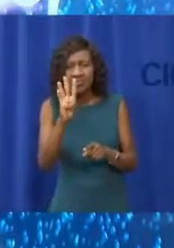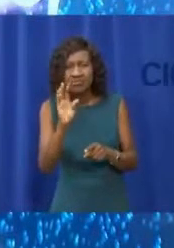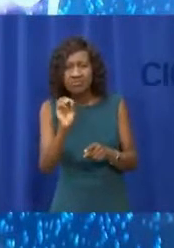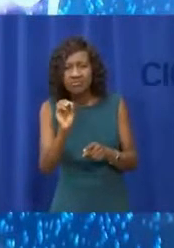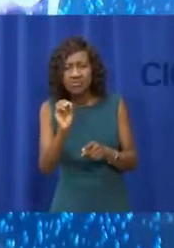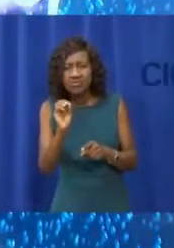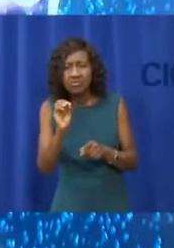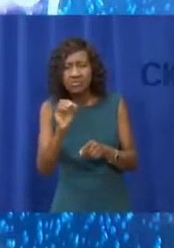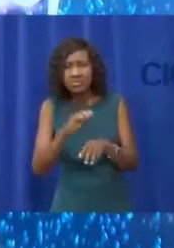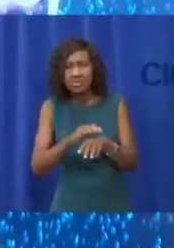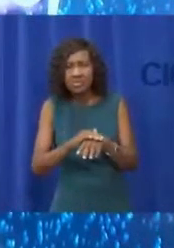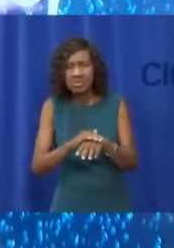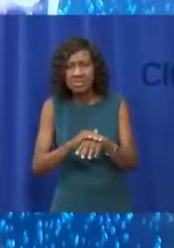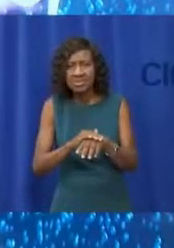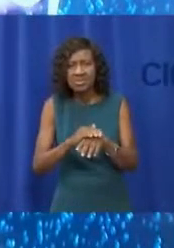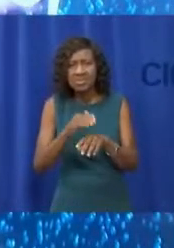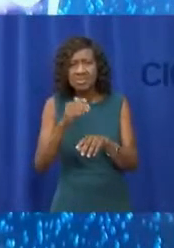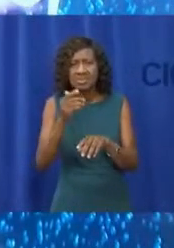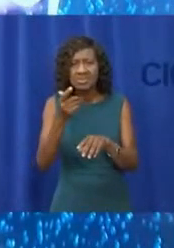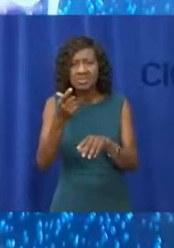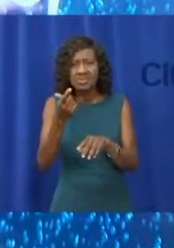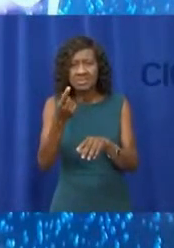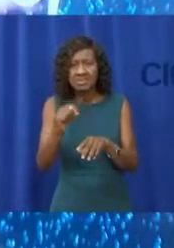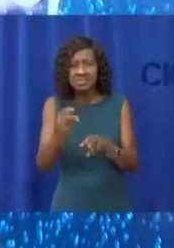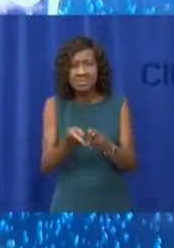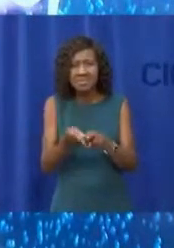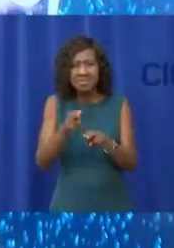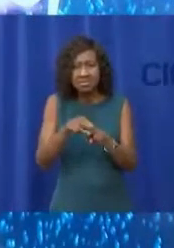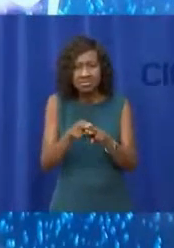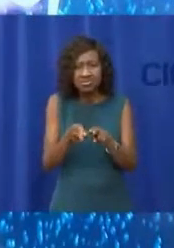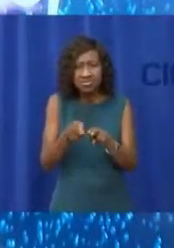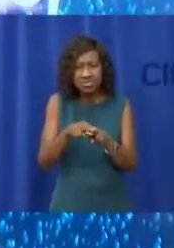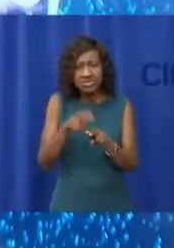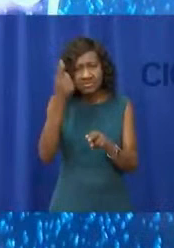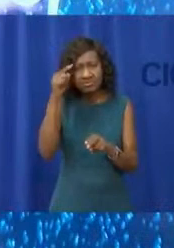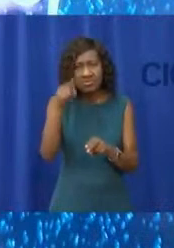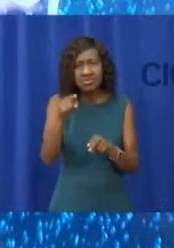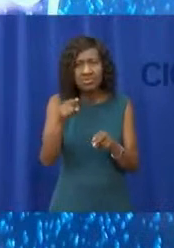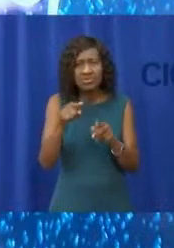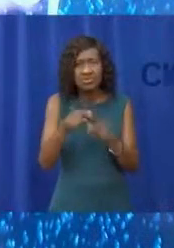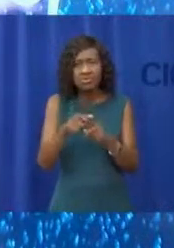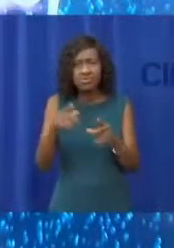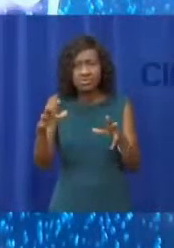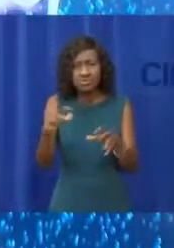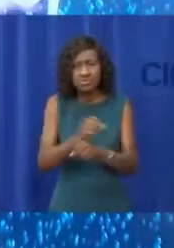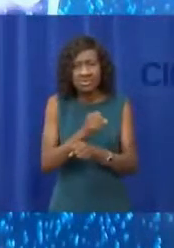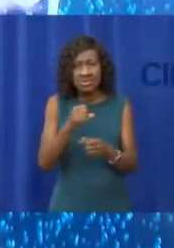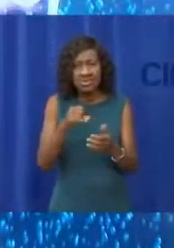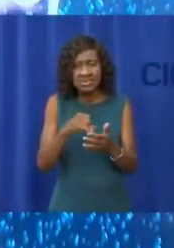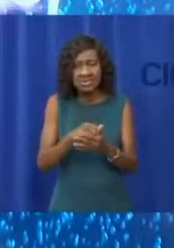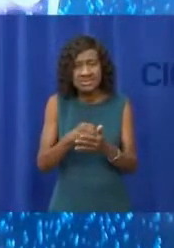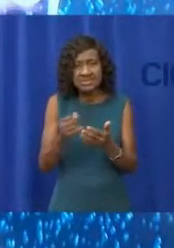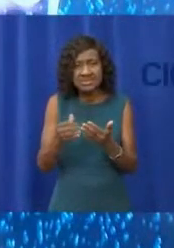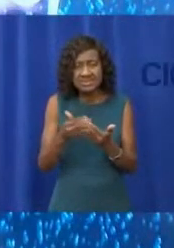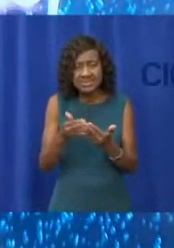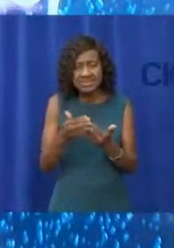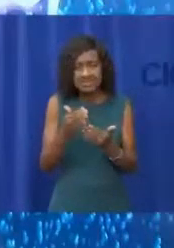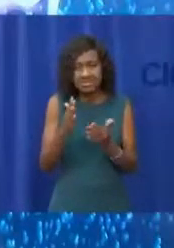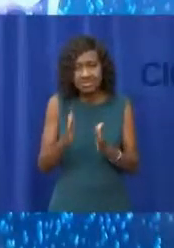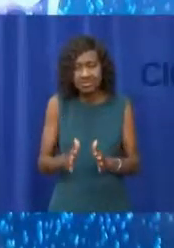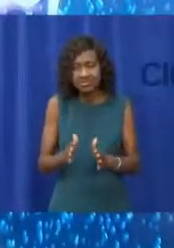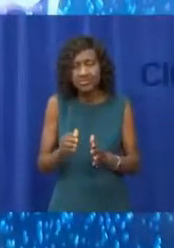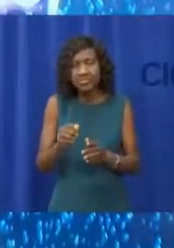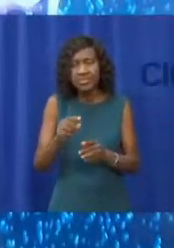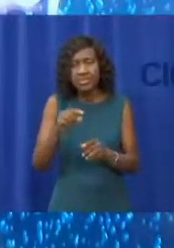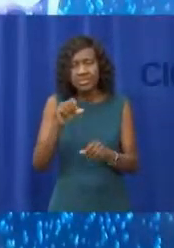every decade, there is an increased likelihood that you may be worse affected by this condition, and it rises particularly and